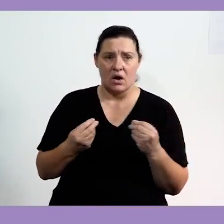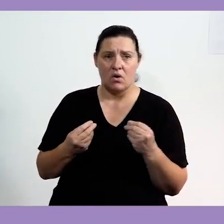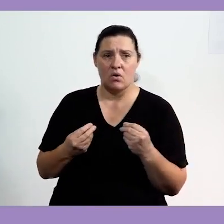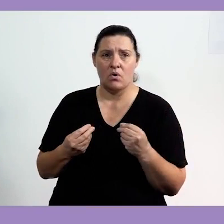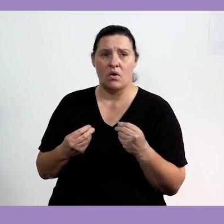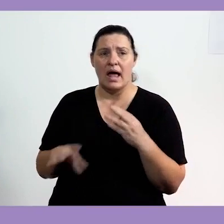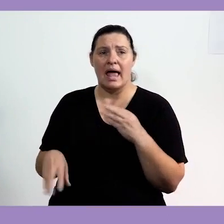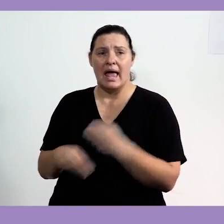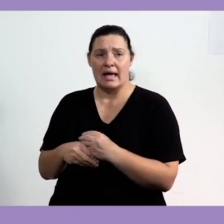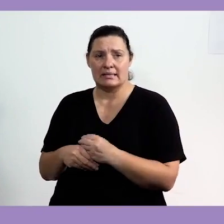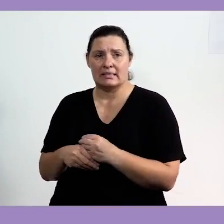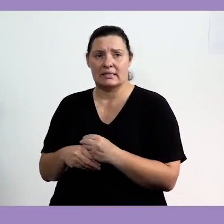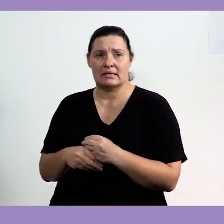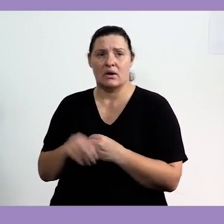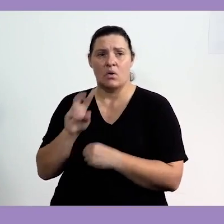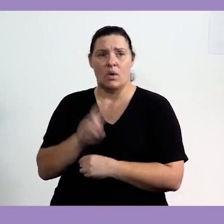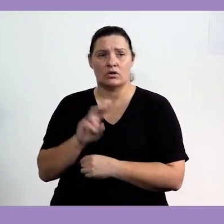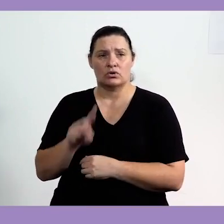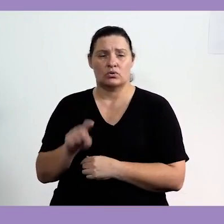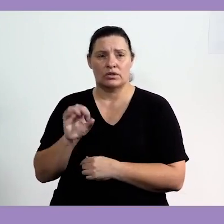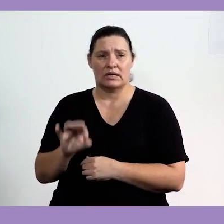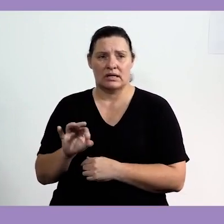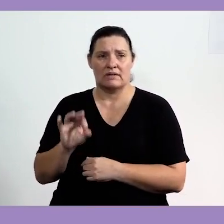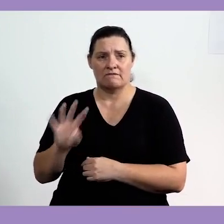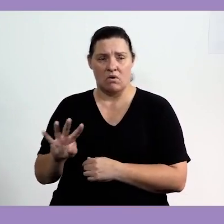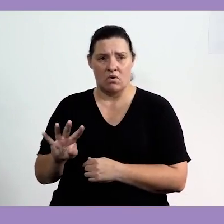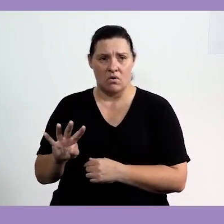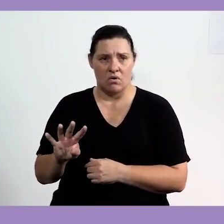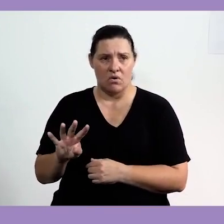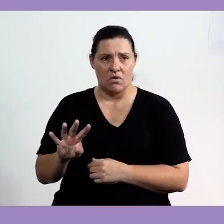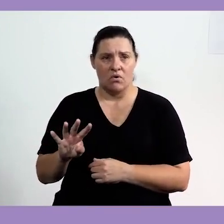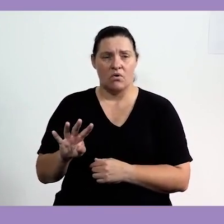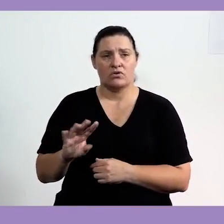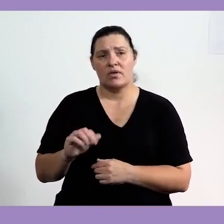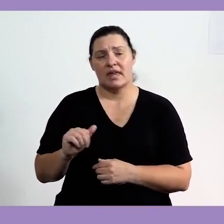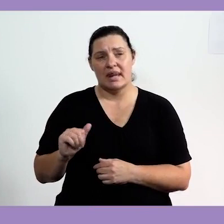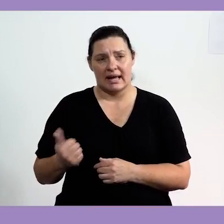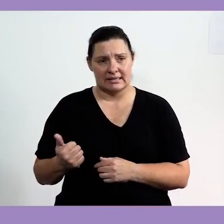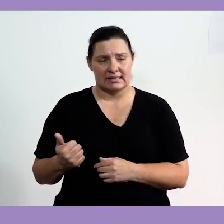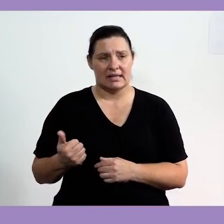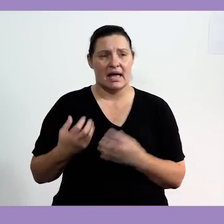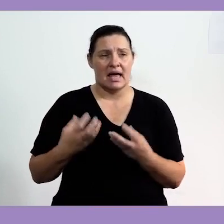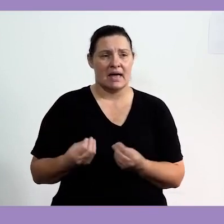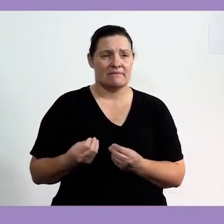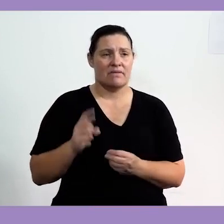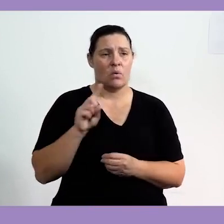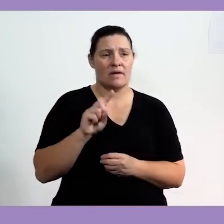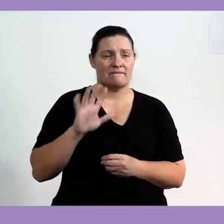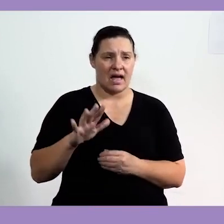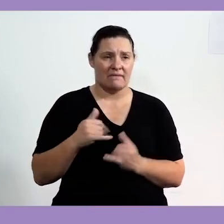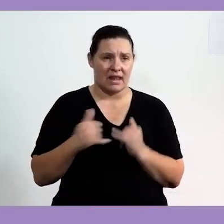So we just went now and added 1, 2, 3, and 4. That means the next one is going to